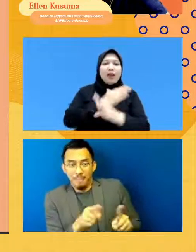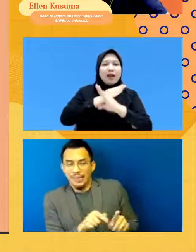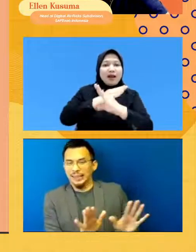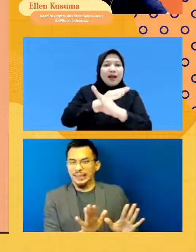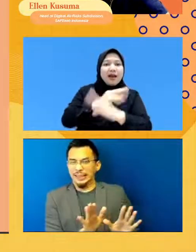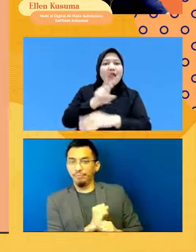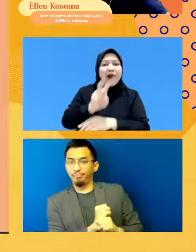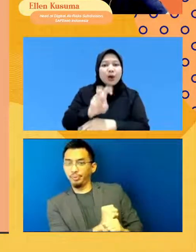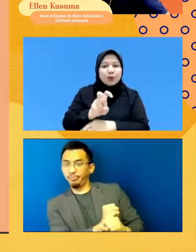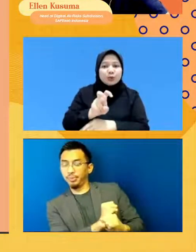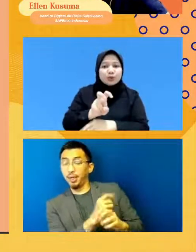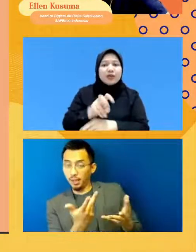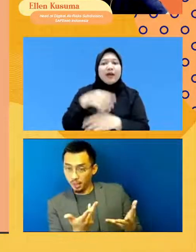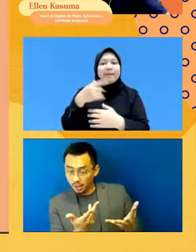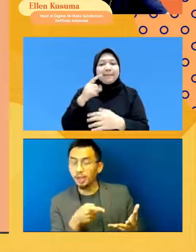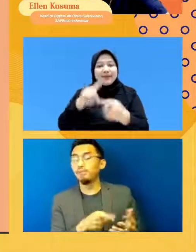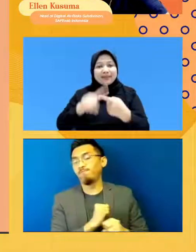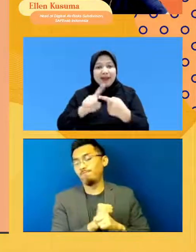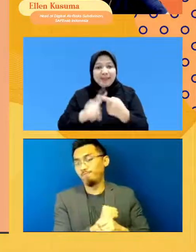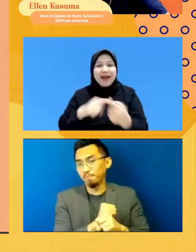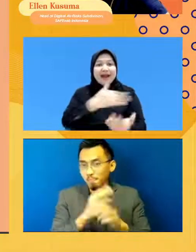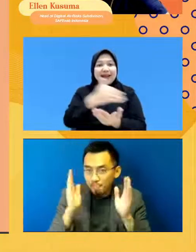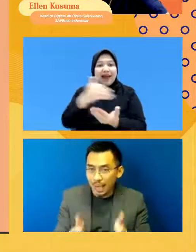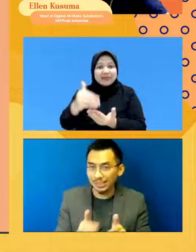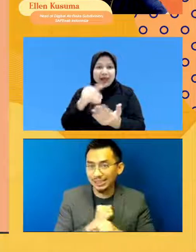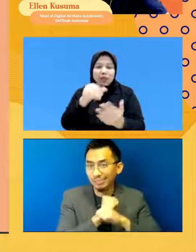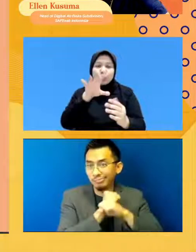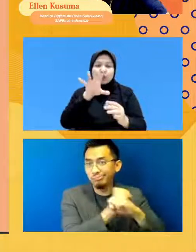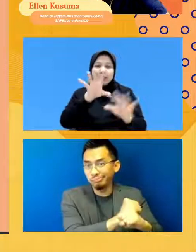data. What is